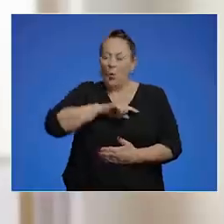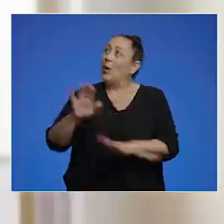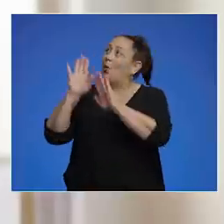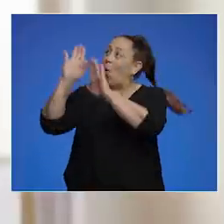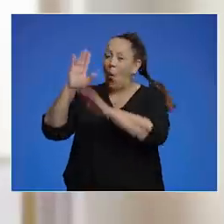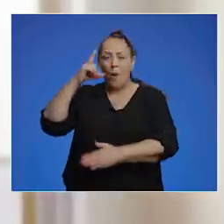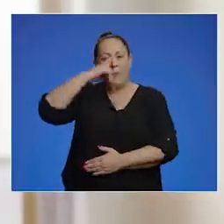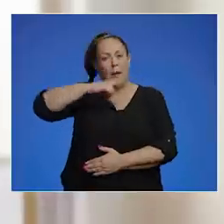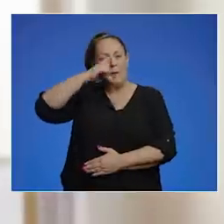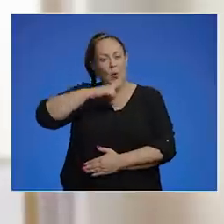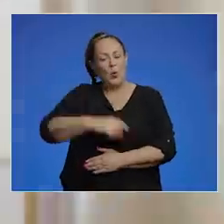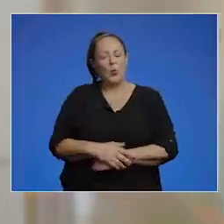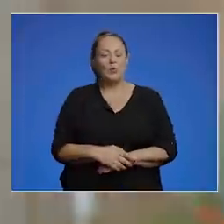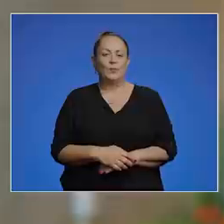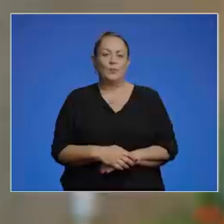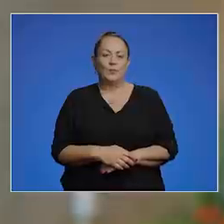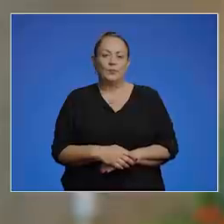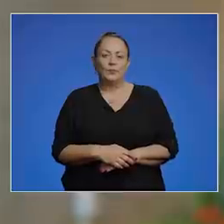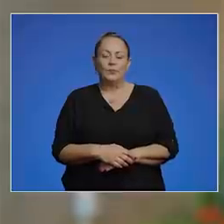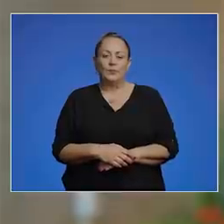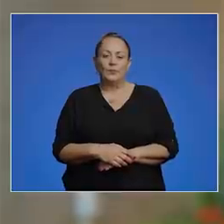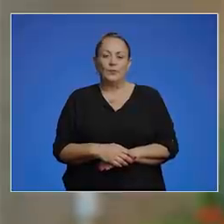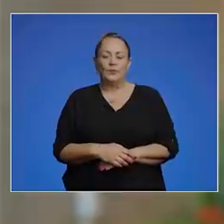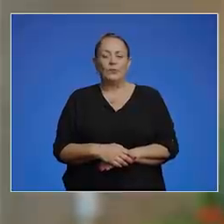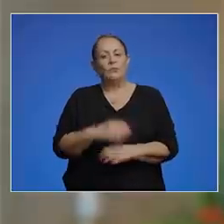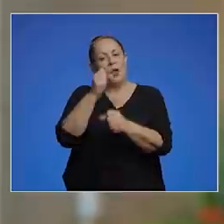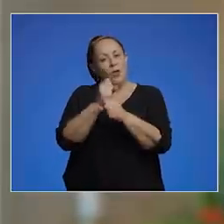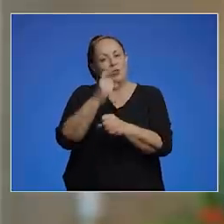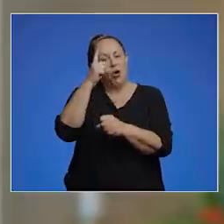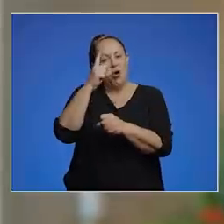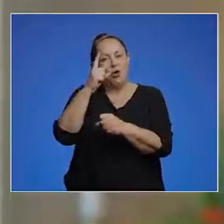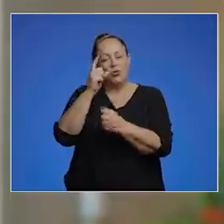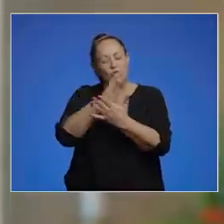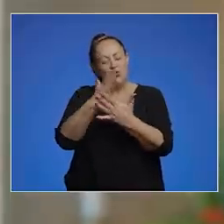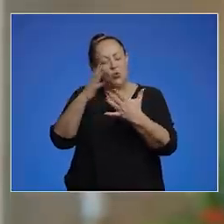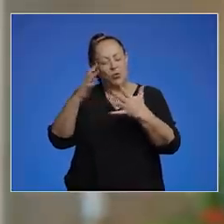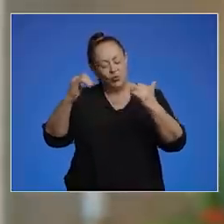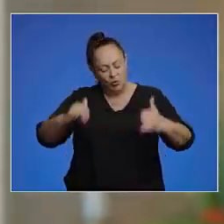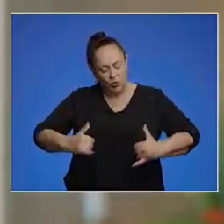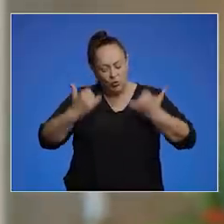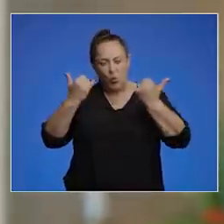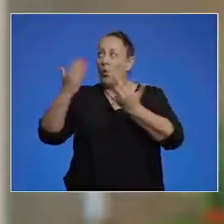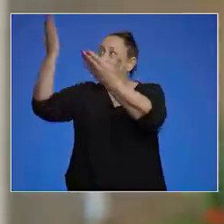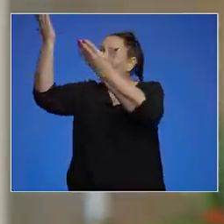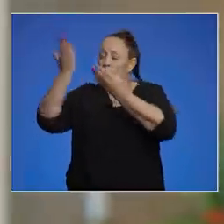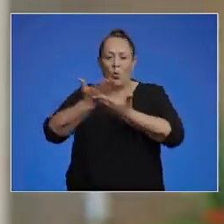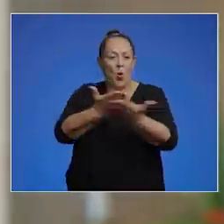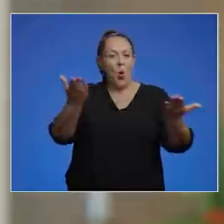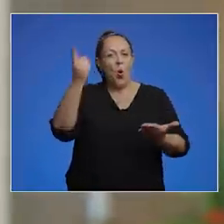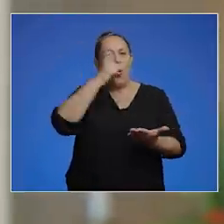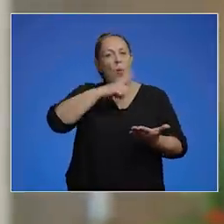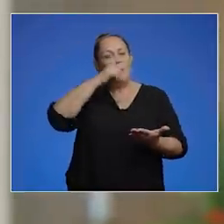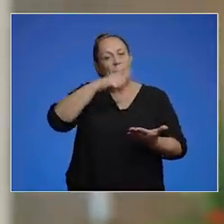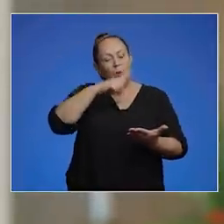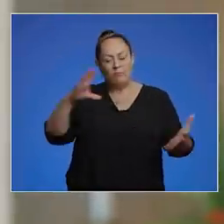We are your people. Lord, hear our prayer. God, the fountain of all joy, you have